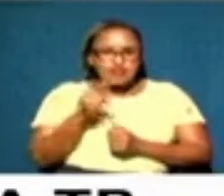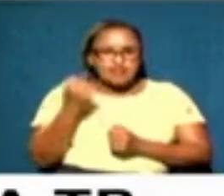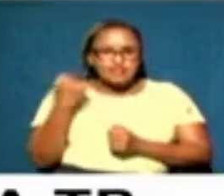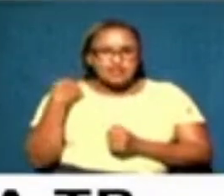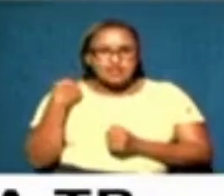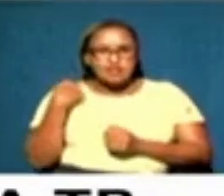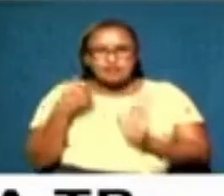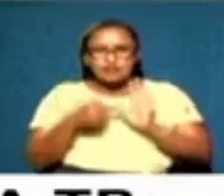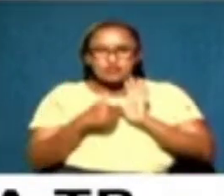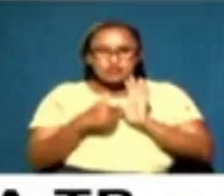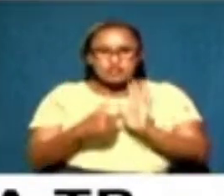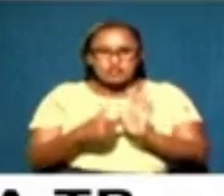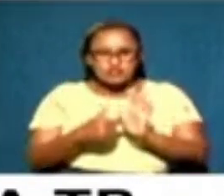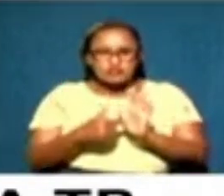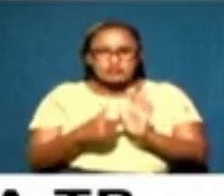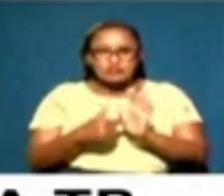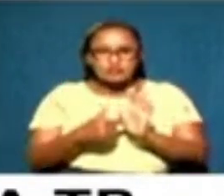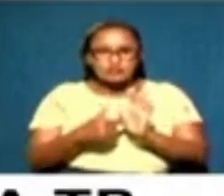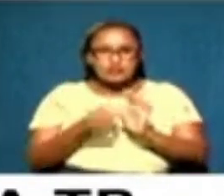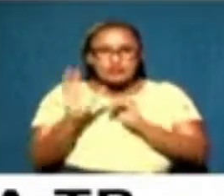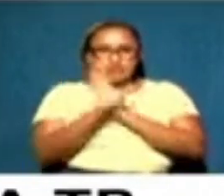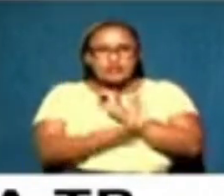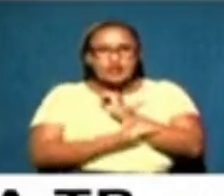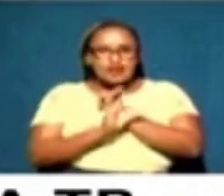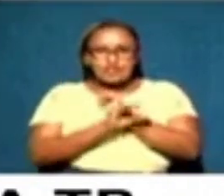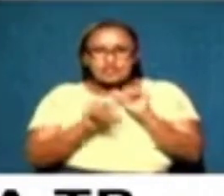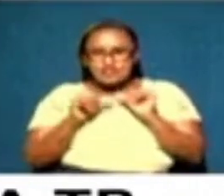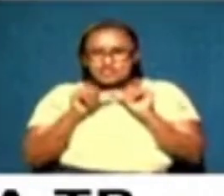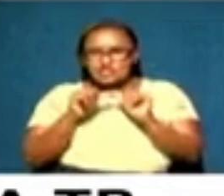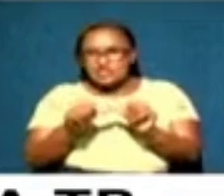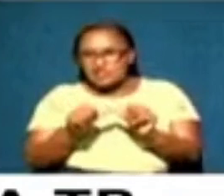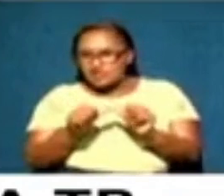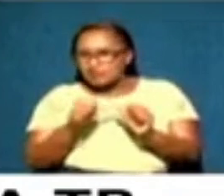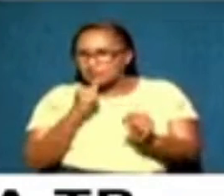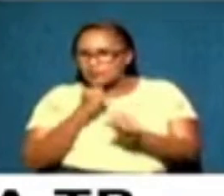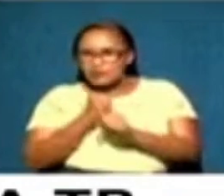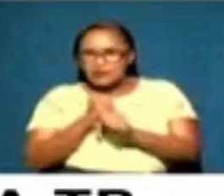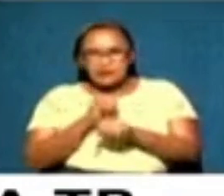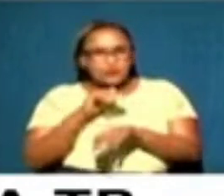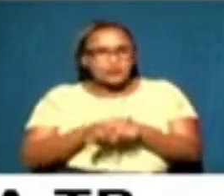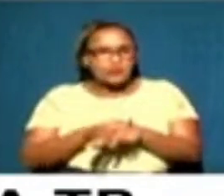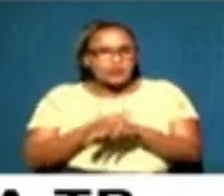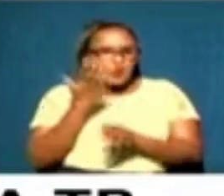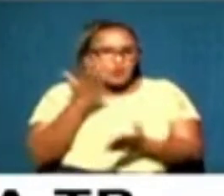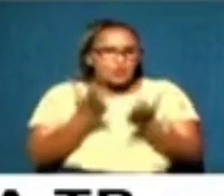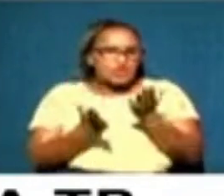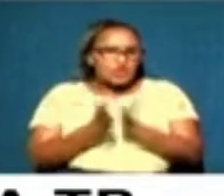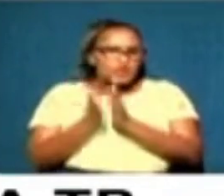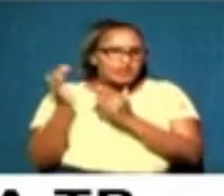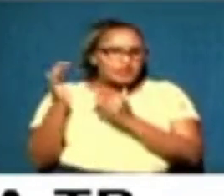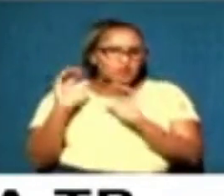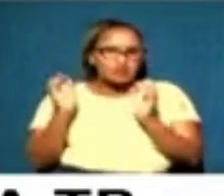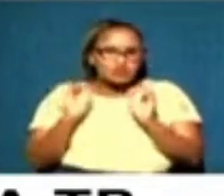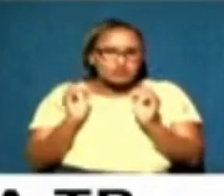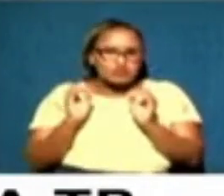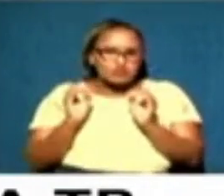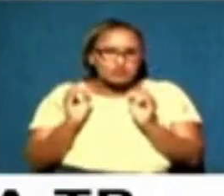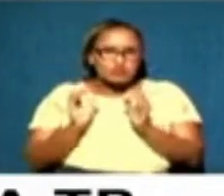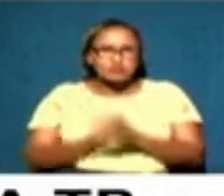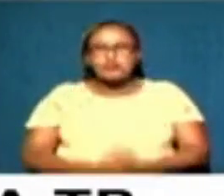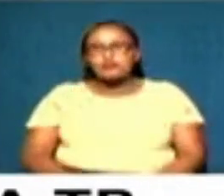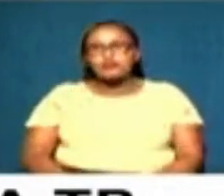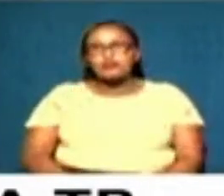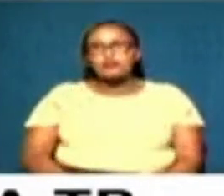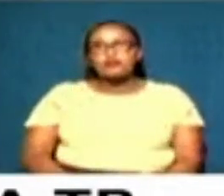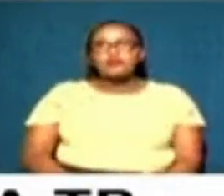above show that the country is not performing to the expectation and commitments that we signed